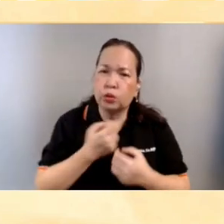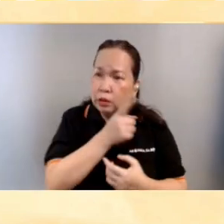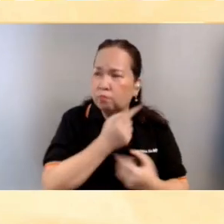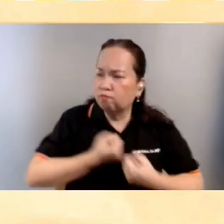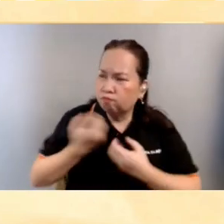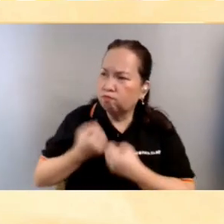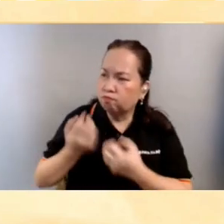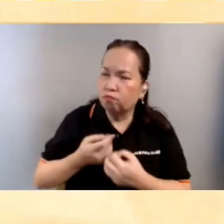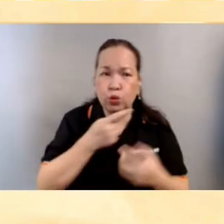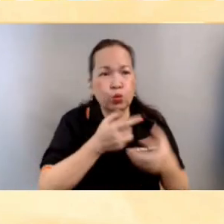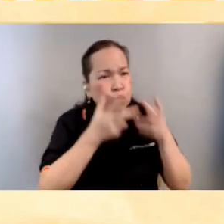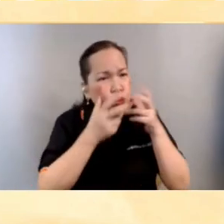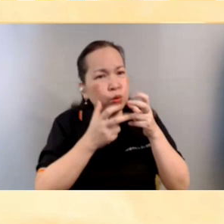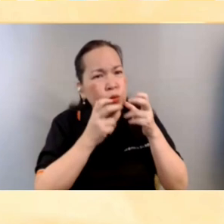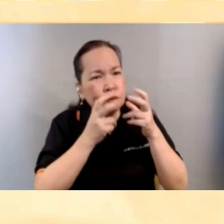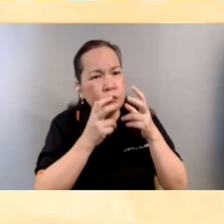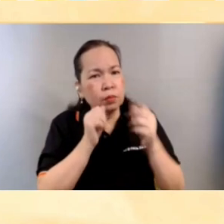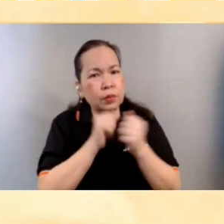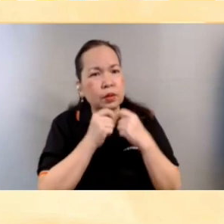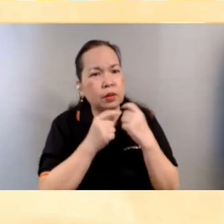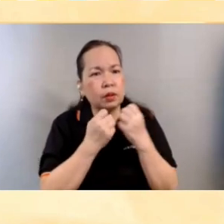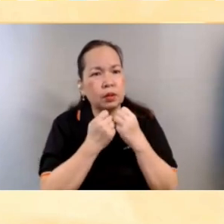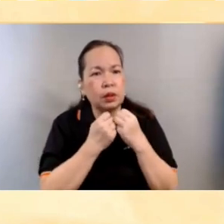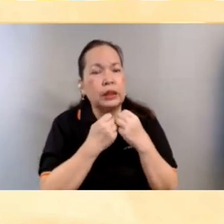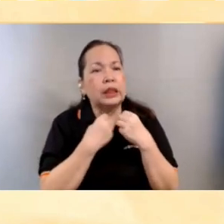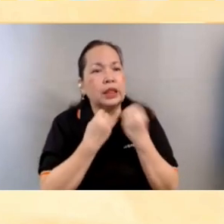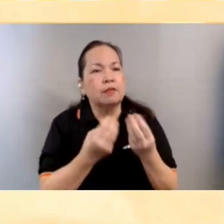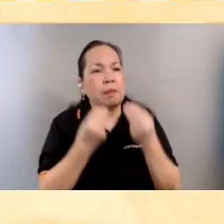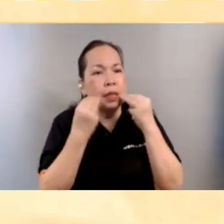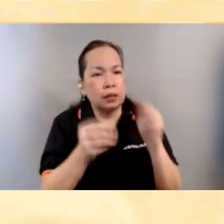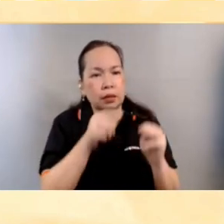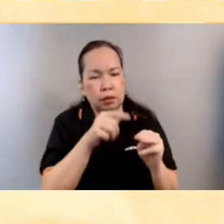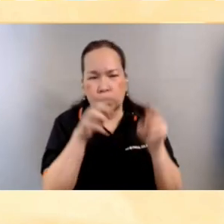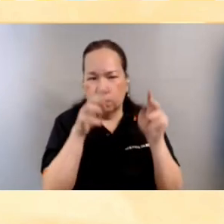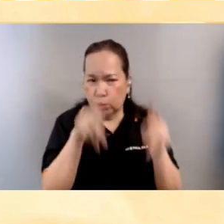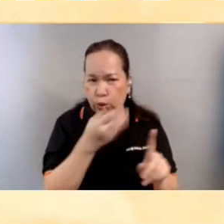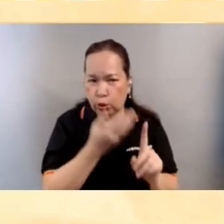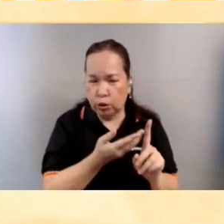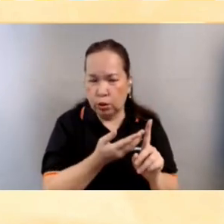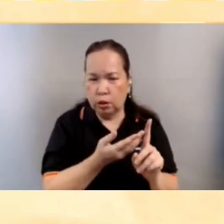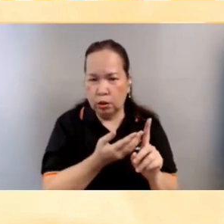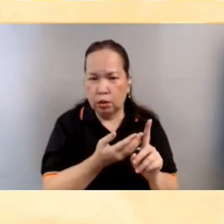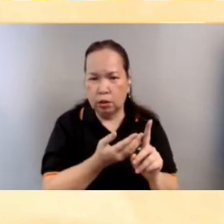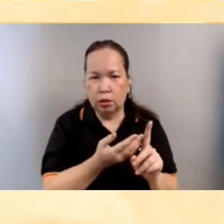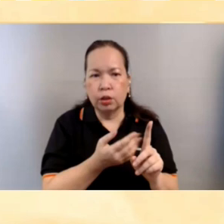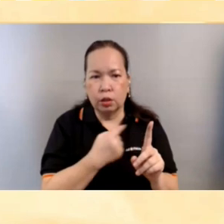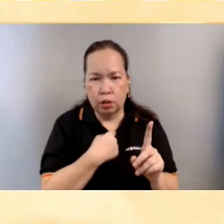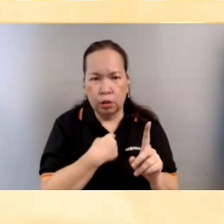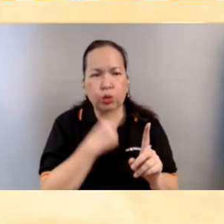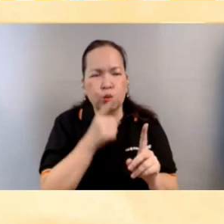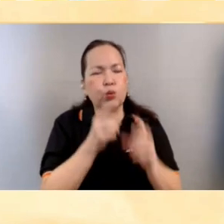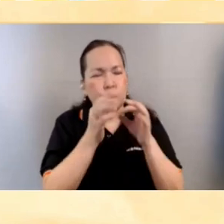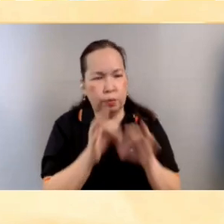listening, you're giving a very important subliminal message to that person. And that message is that you